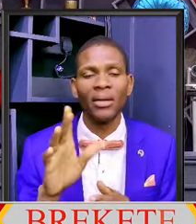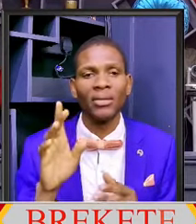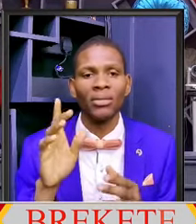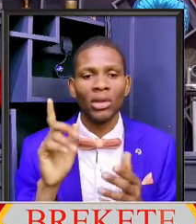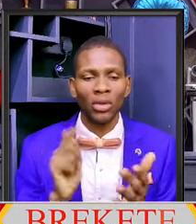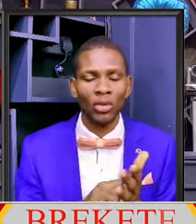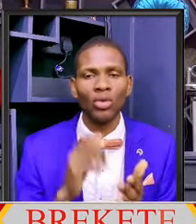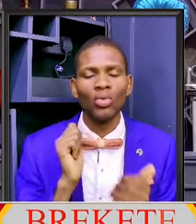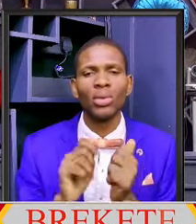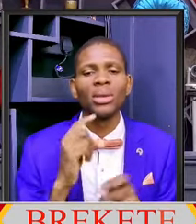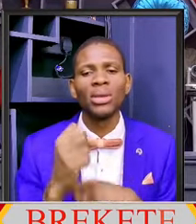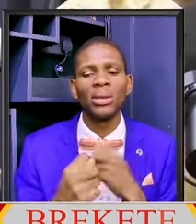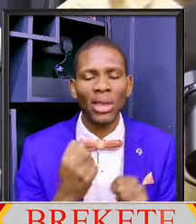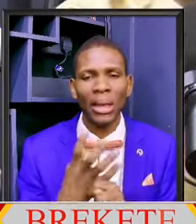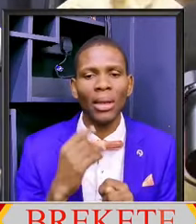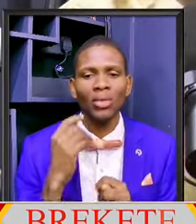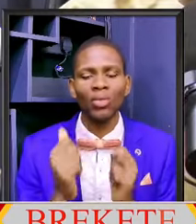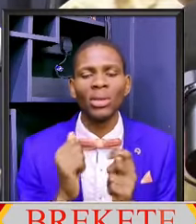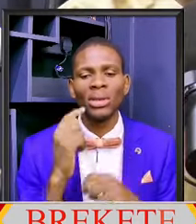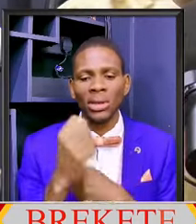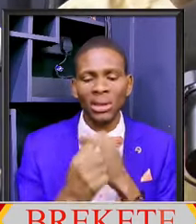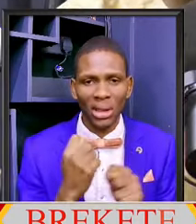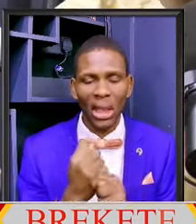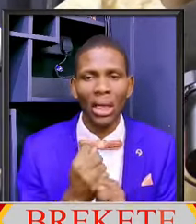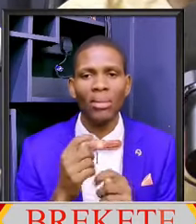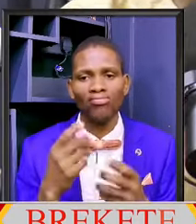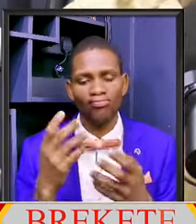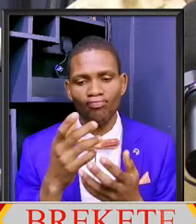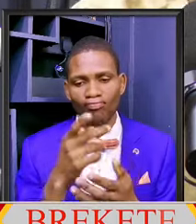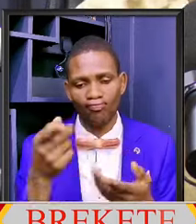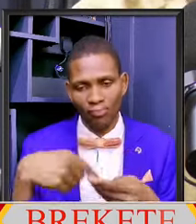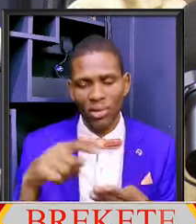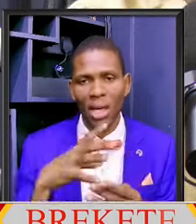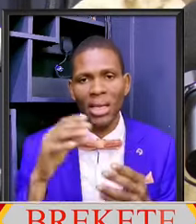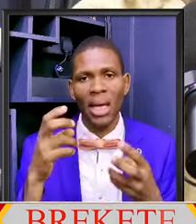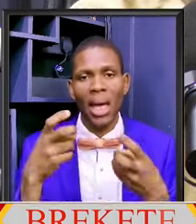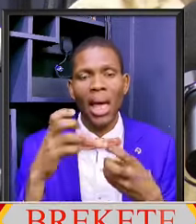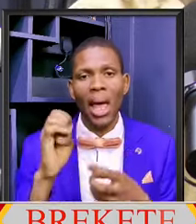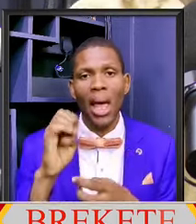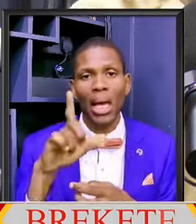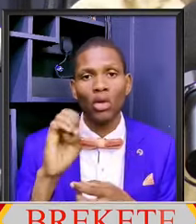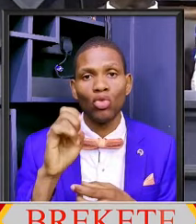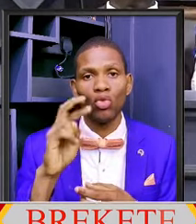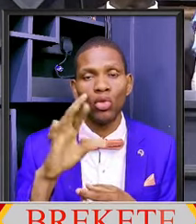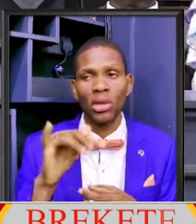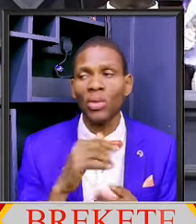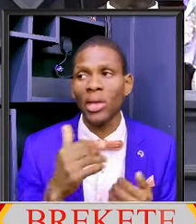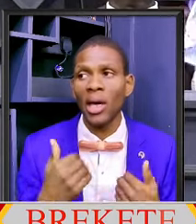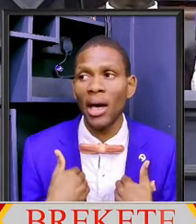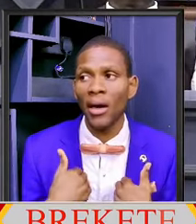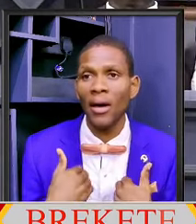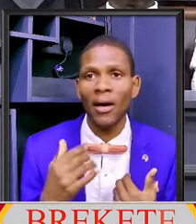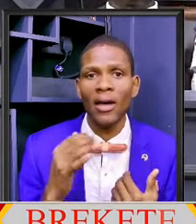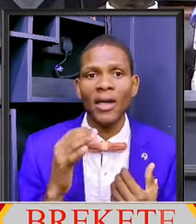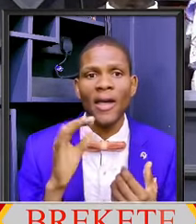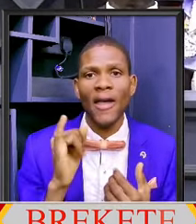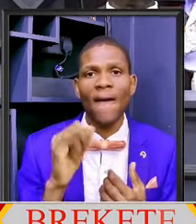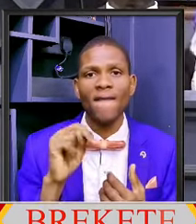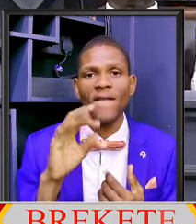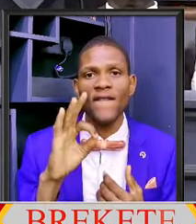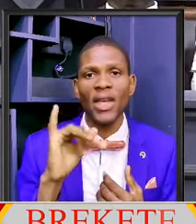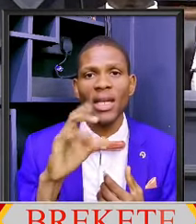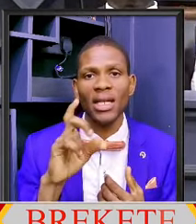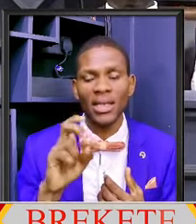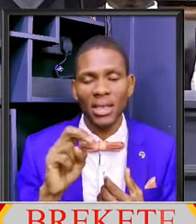Which type and which type and which type of phones they for ground and electronics? Okay, we get also, we get Infinite, we